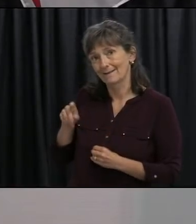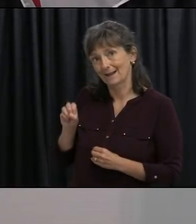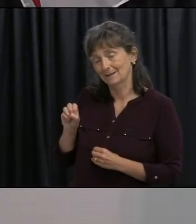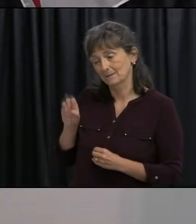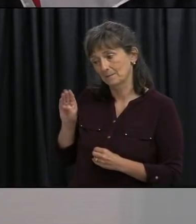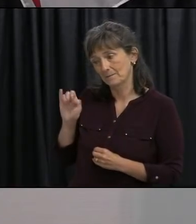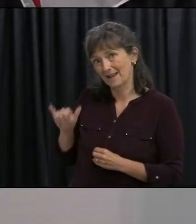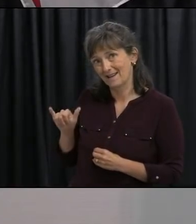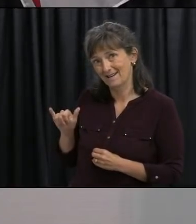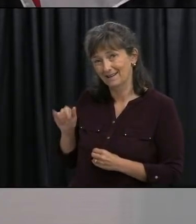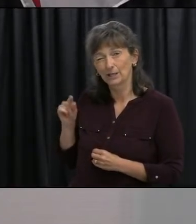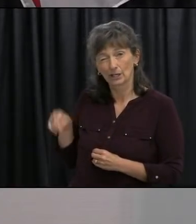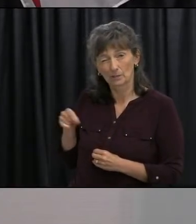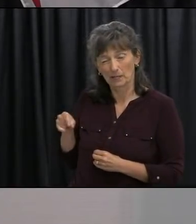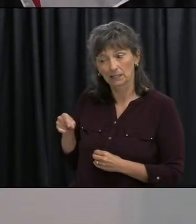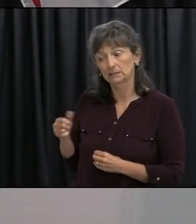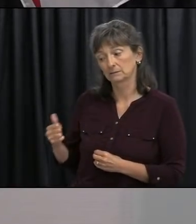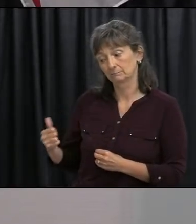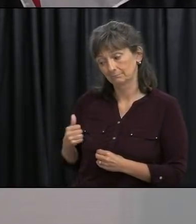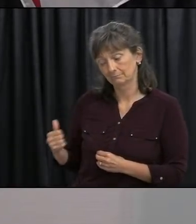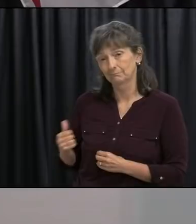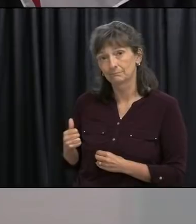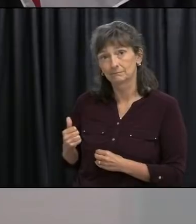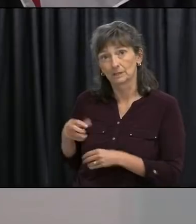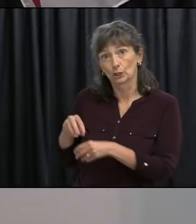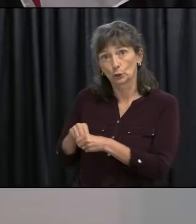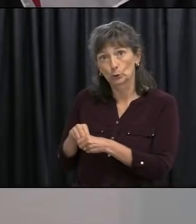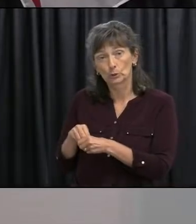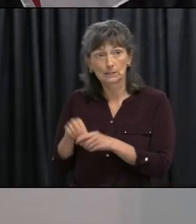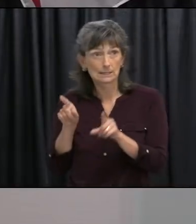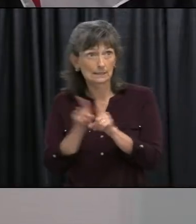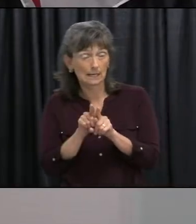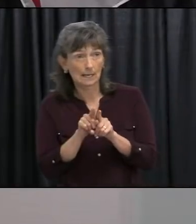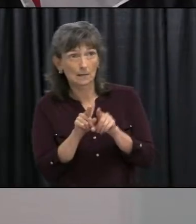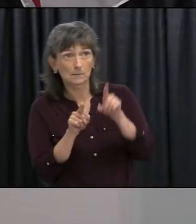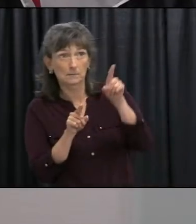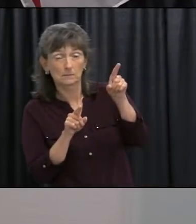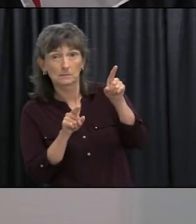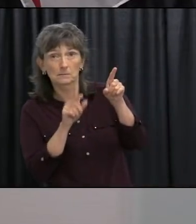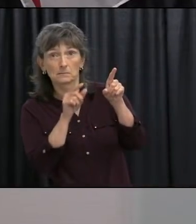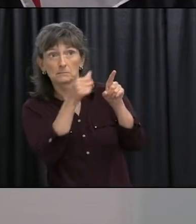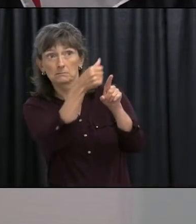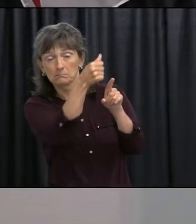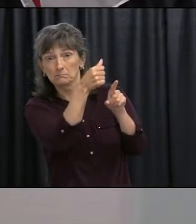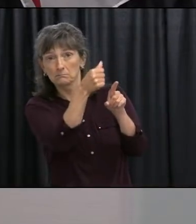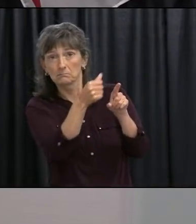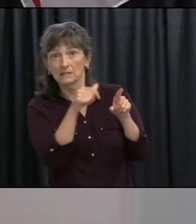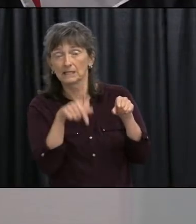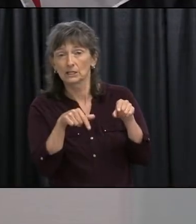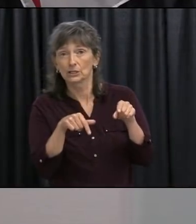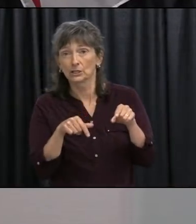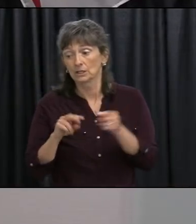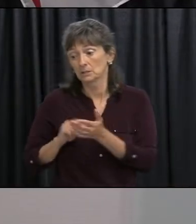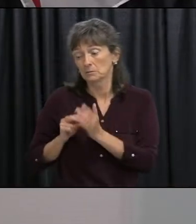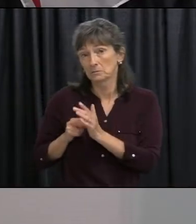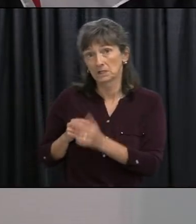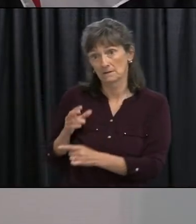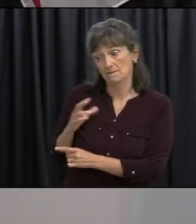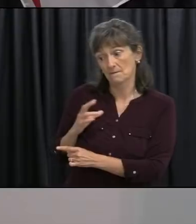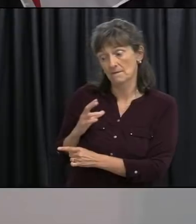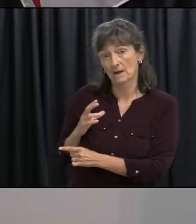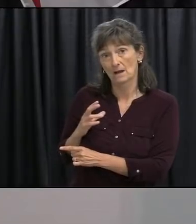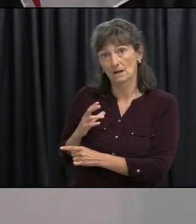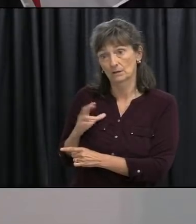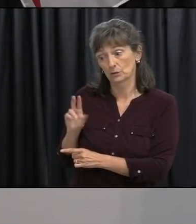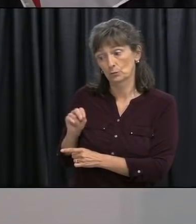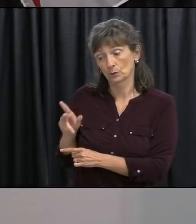and I believe you compared that to an agreement your province has. Does that mean you're okay if New Brunswick expands the Atlantic bubble, and more generally,